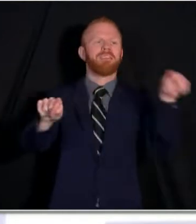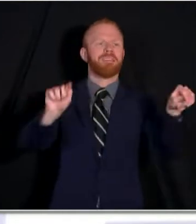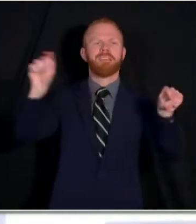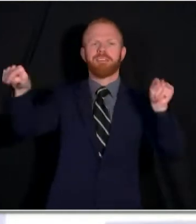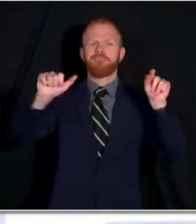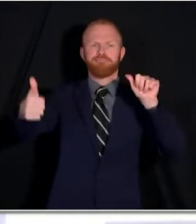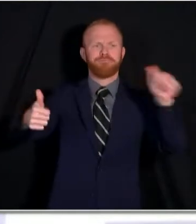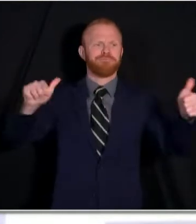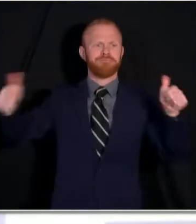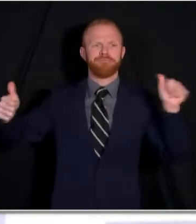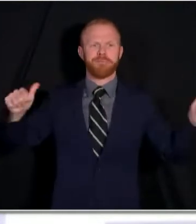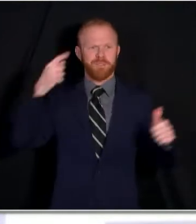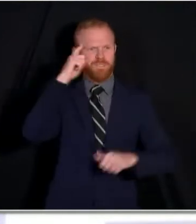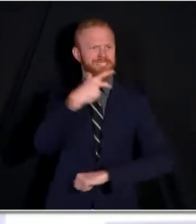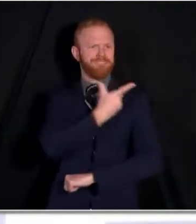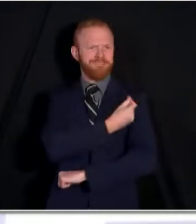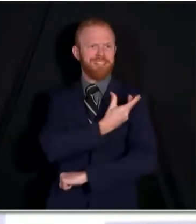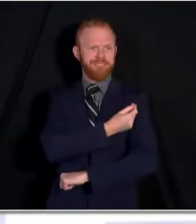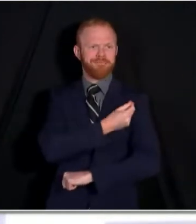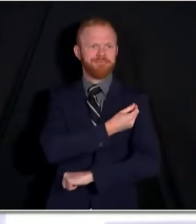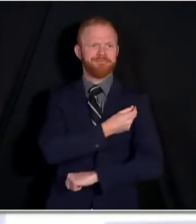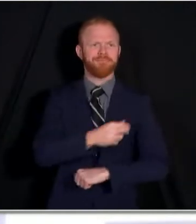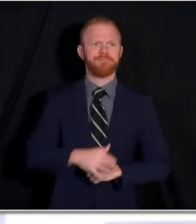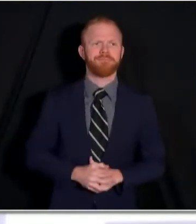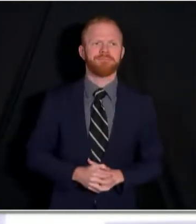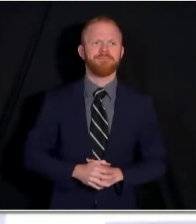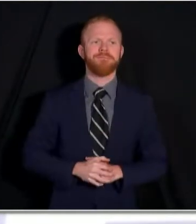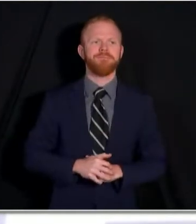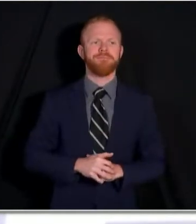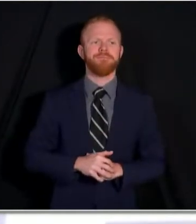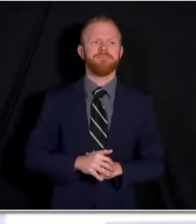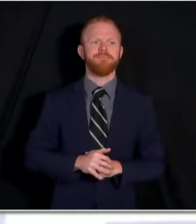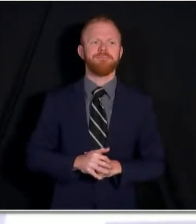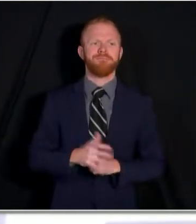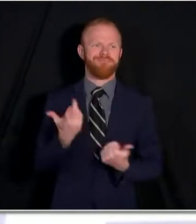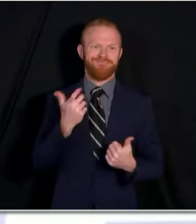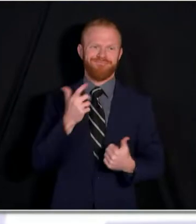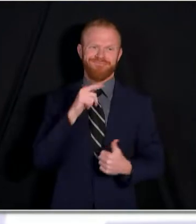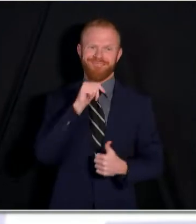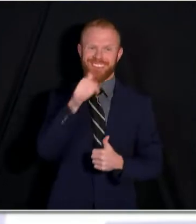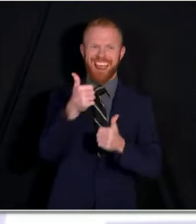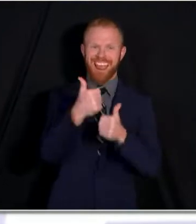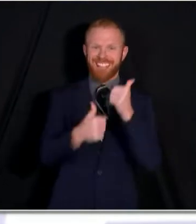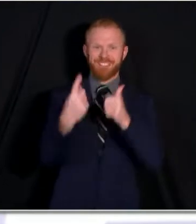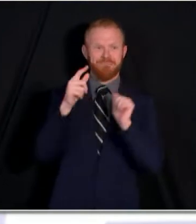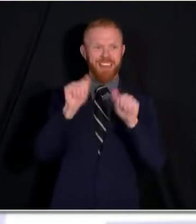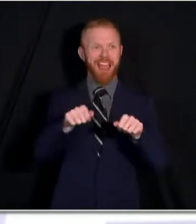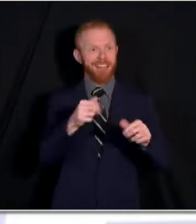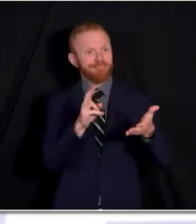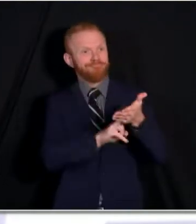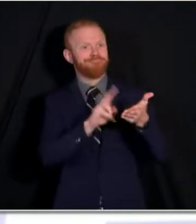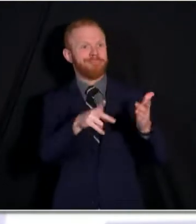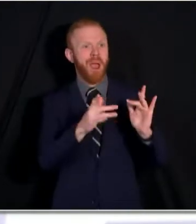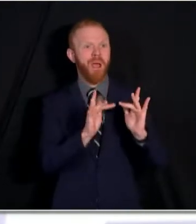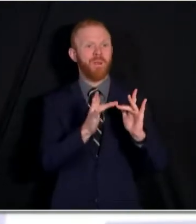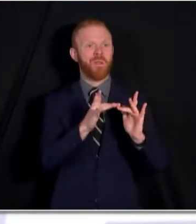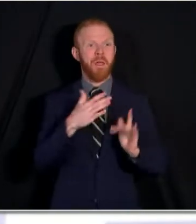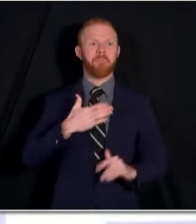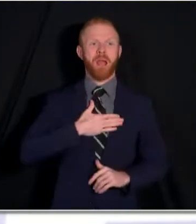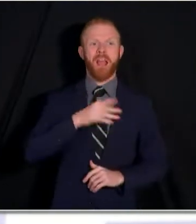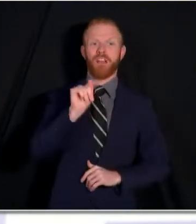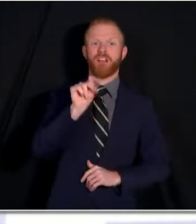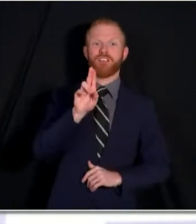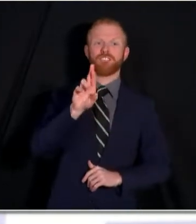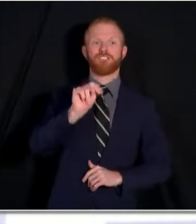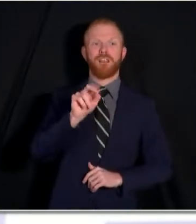they are. Not everyone can sign up on My Turn. And by the way, if you want to sign up for a vaccination at this site, you can go